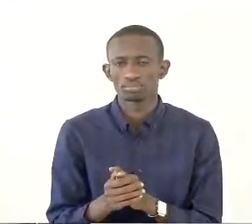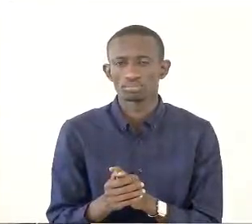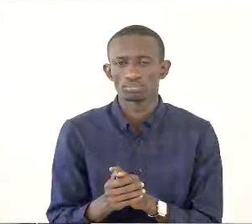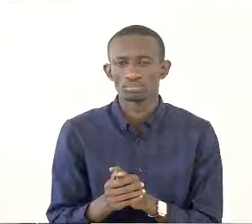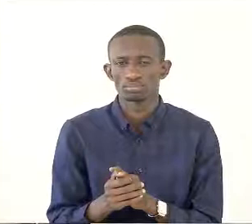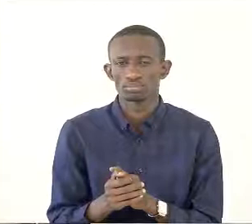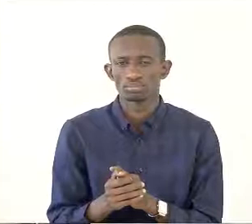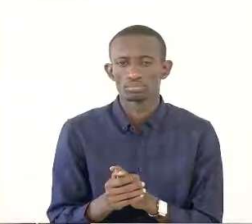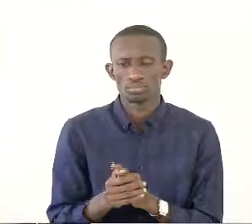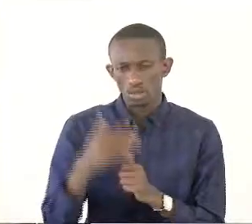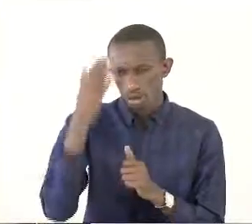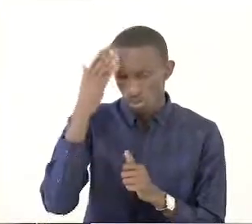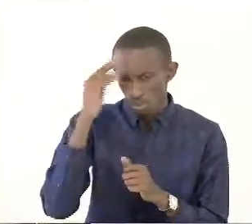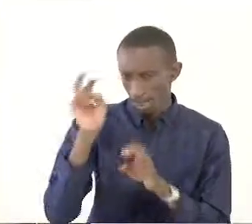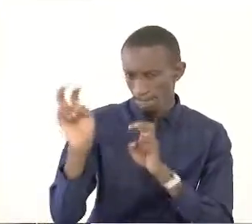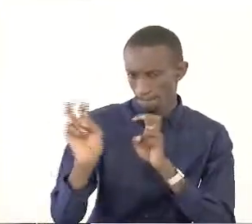just detector to find